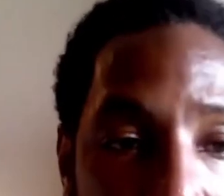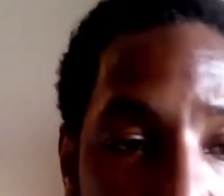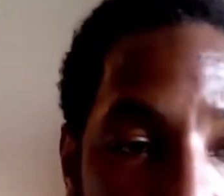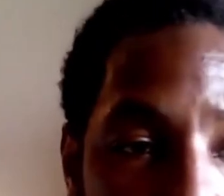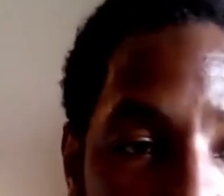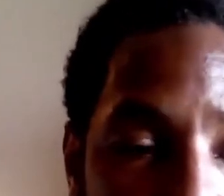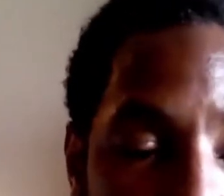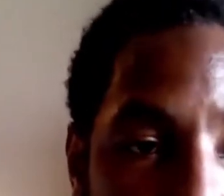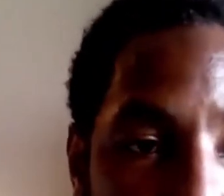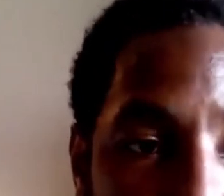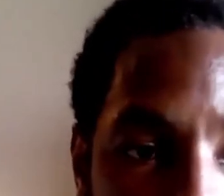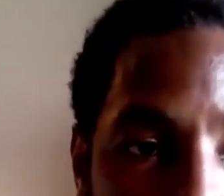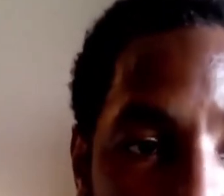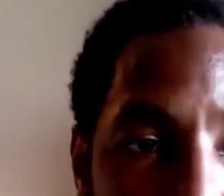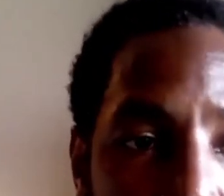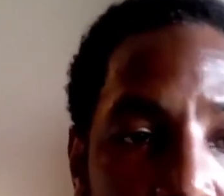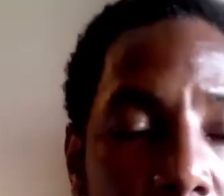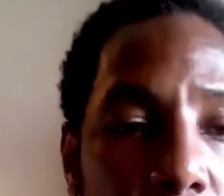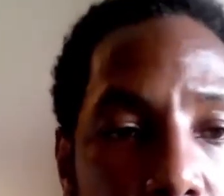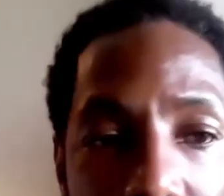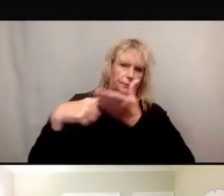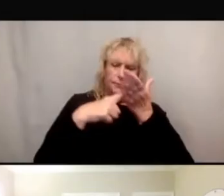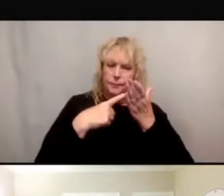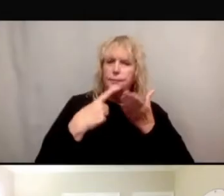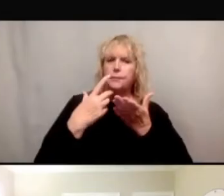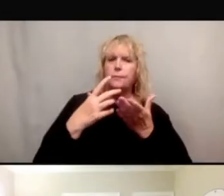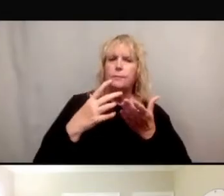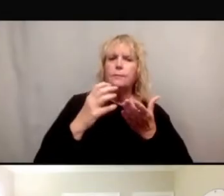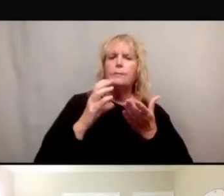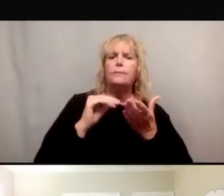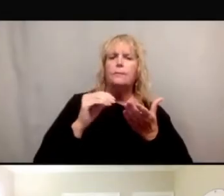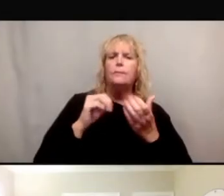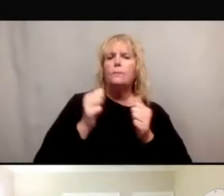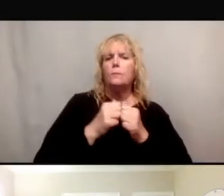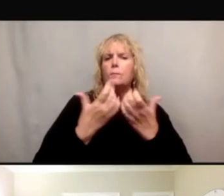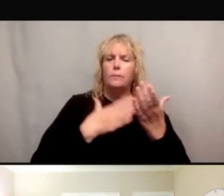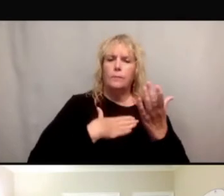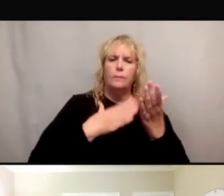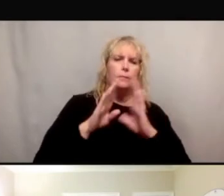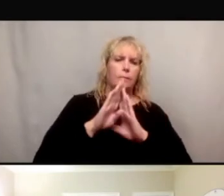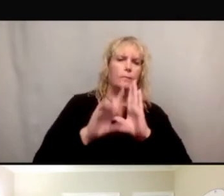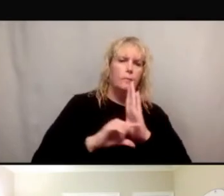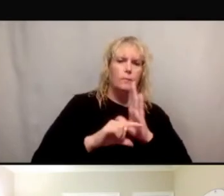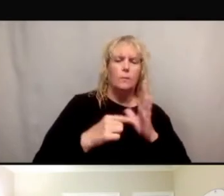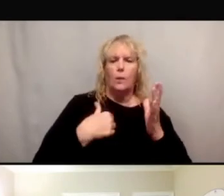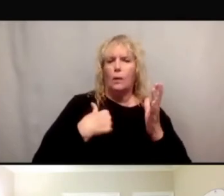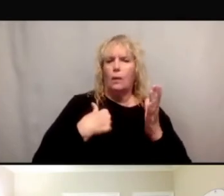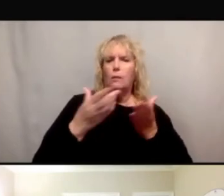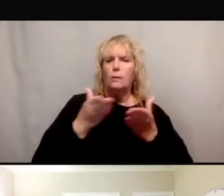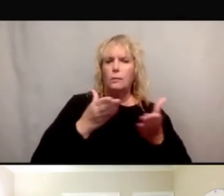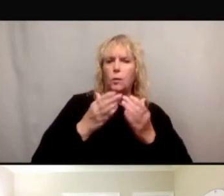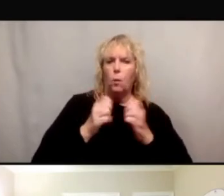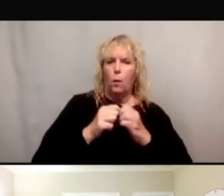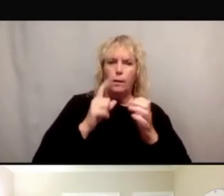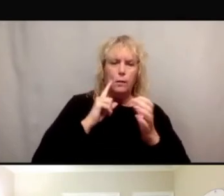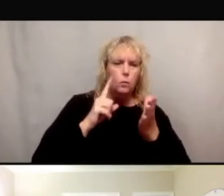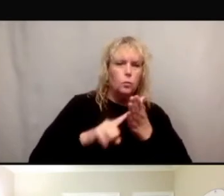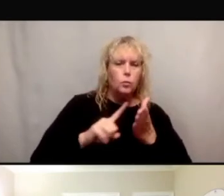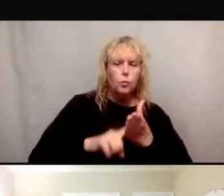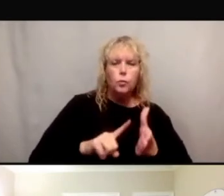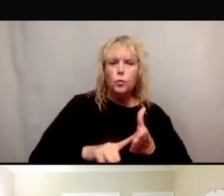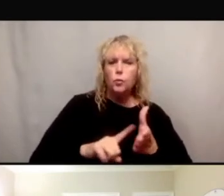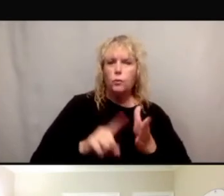the panelists this afternoon assembled. So by way of background, I've been serving in clinical research for the past